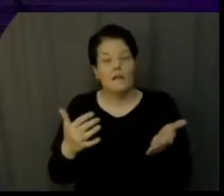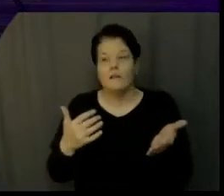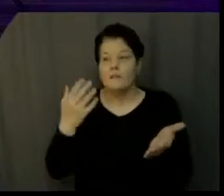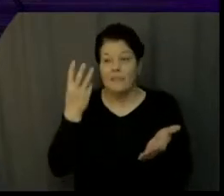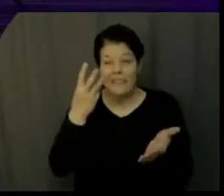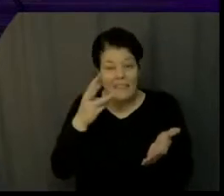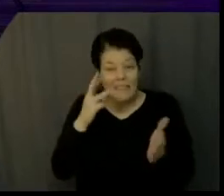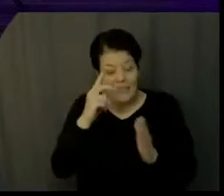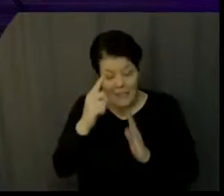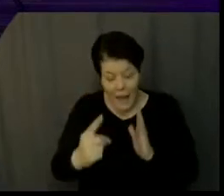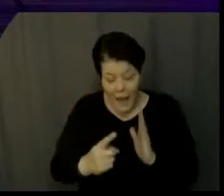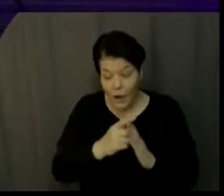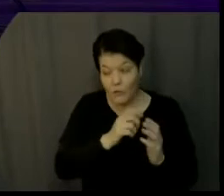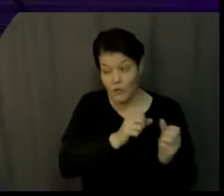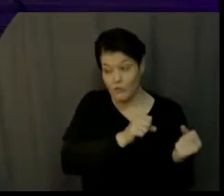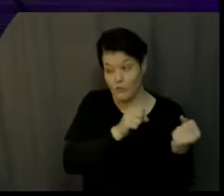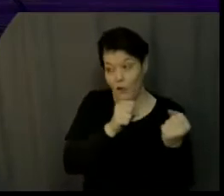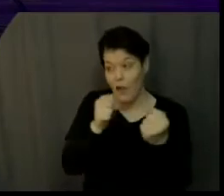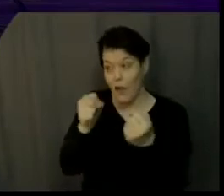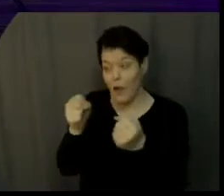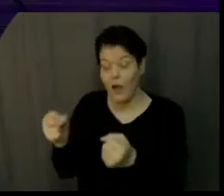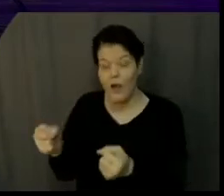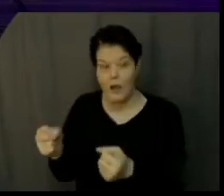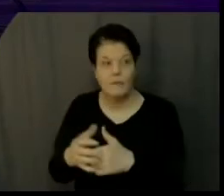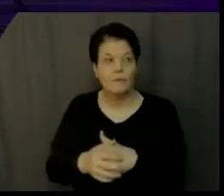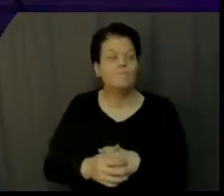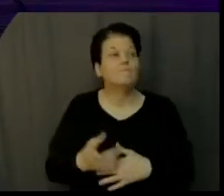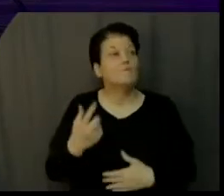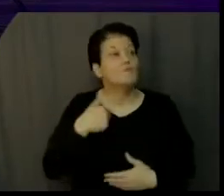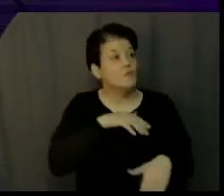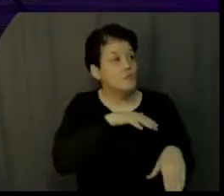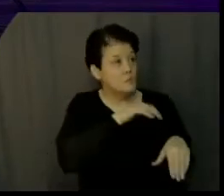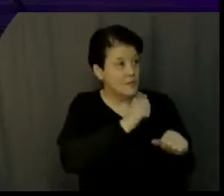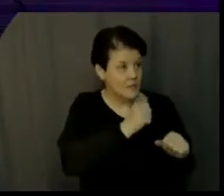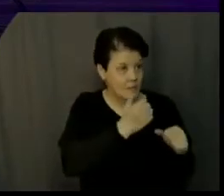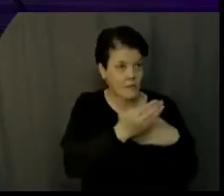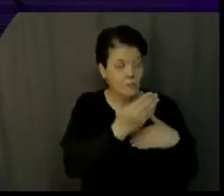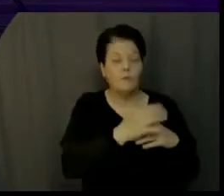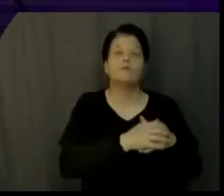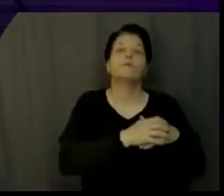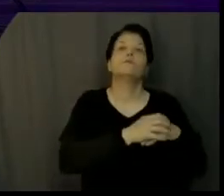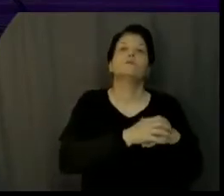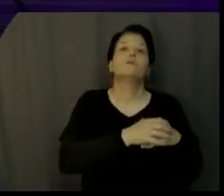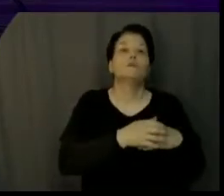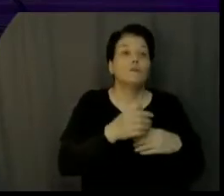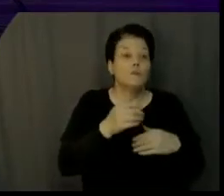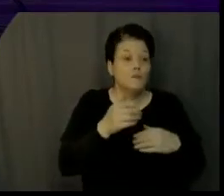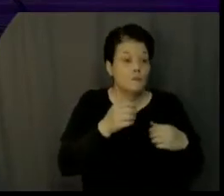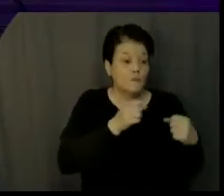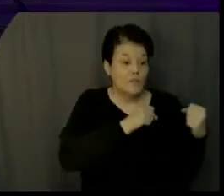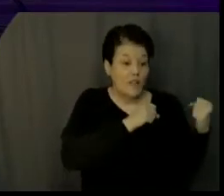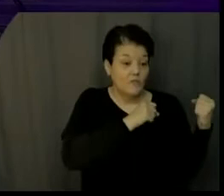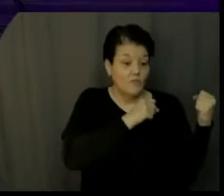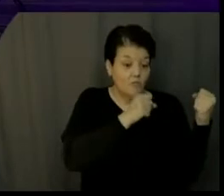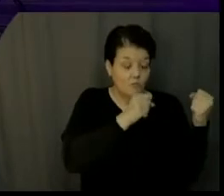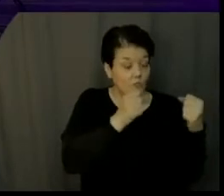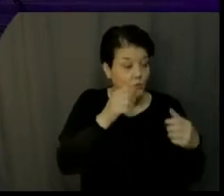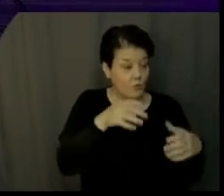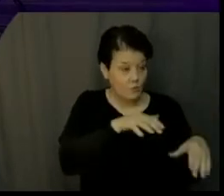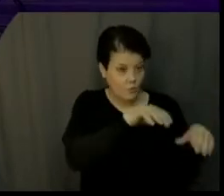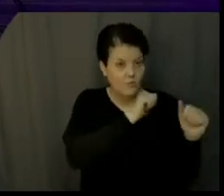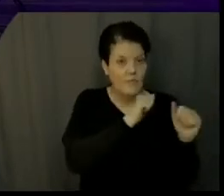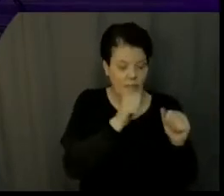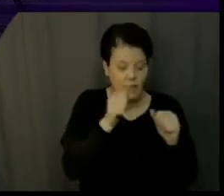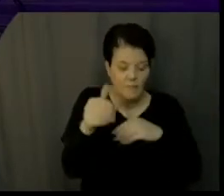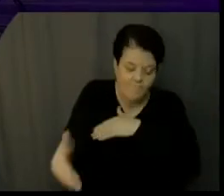p.m. one day on Friday. The game is supposed to be at noon the next day. And we drive all throughout the night from